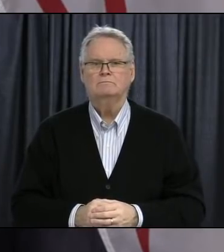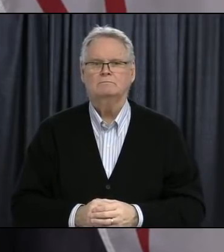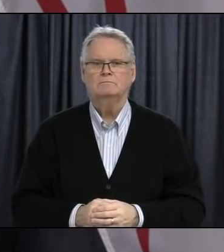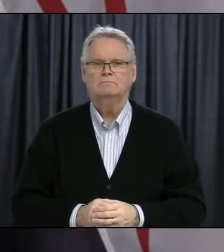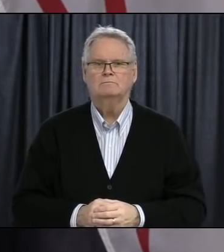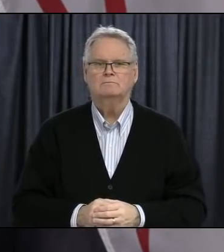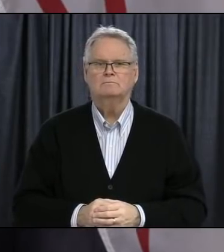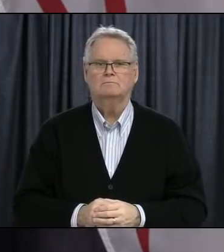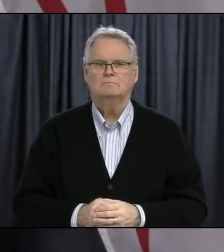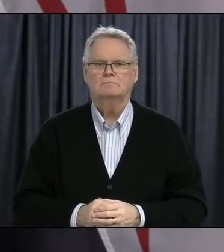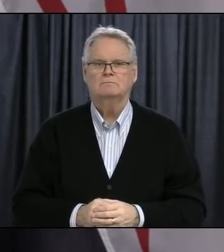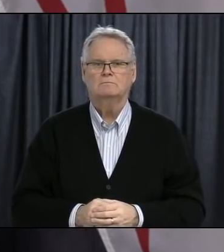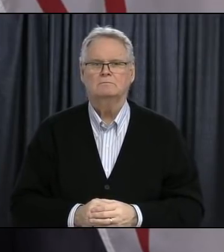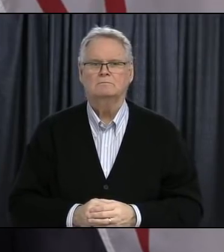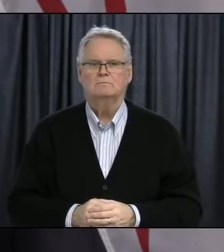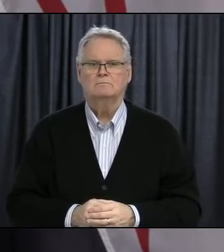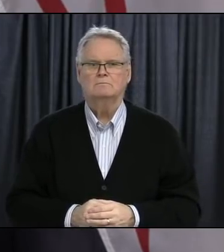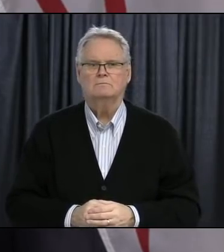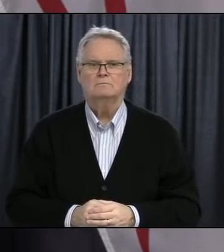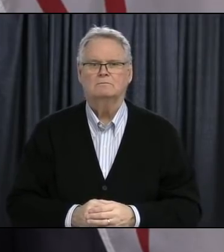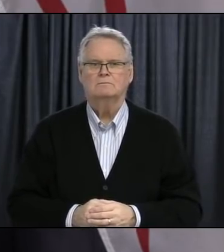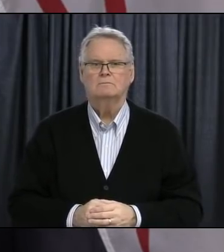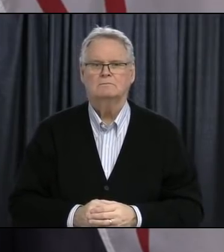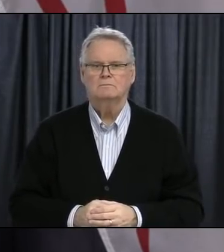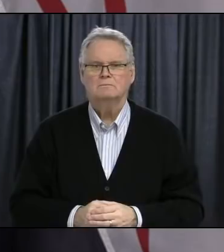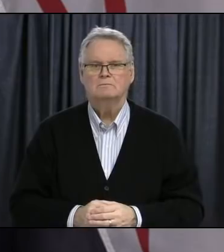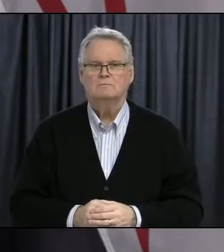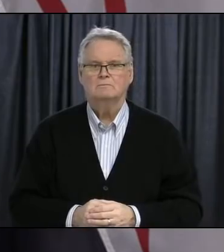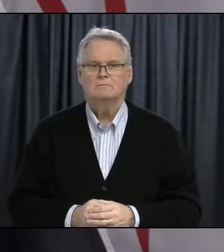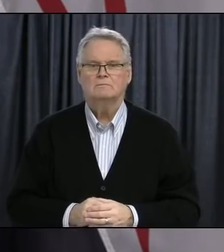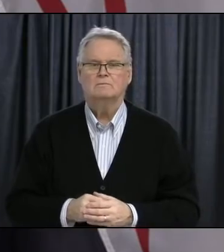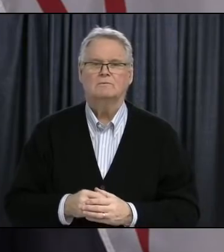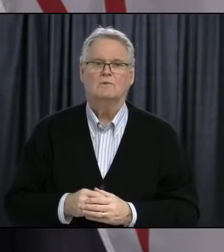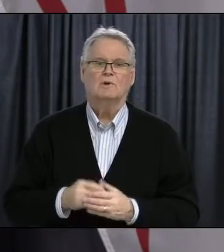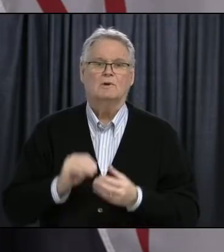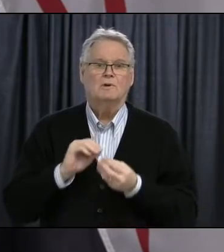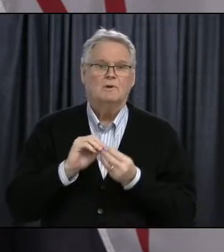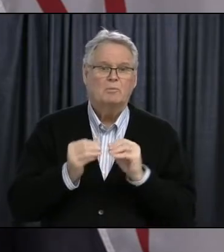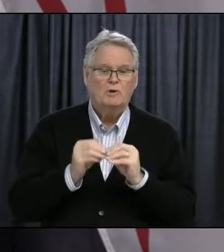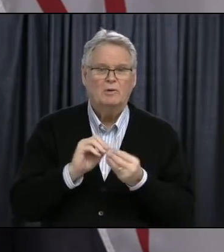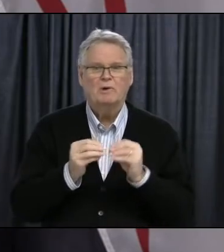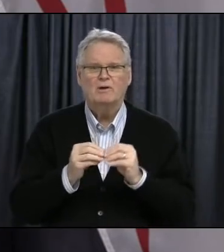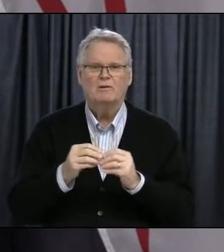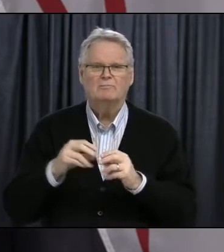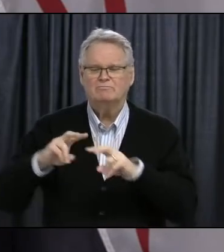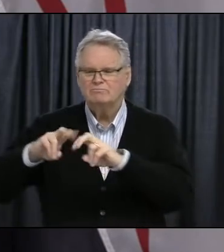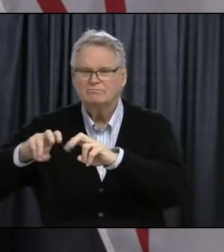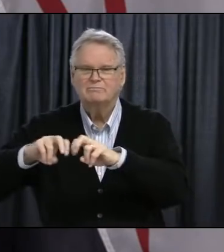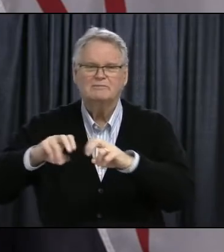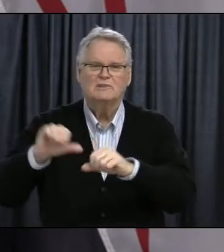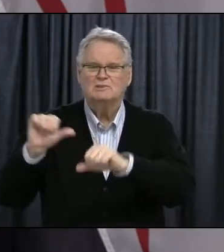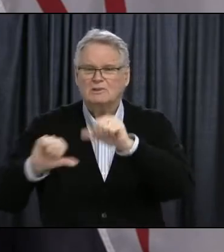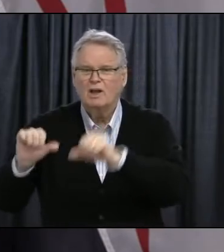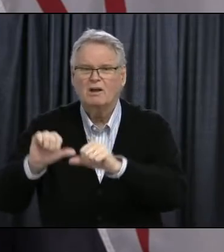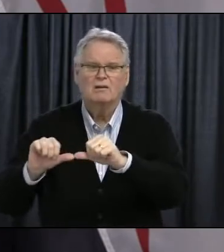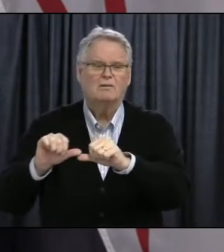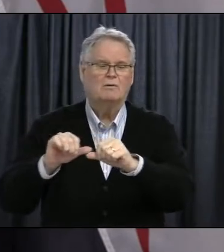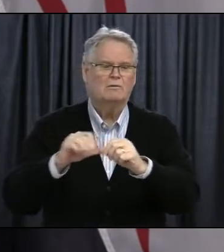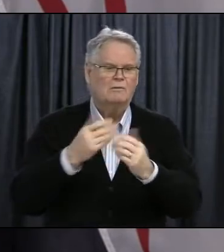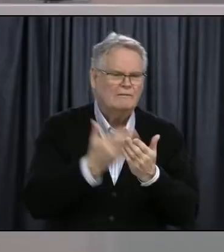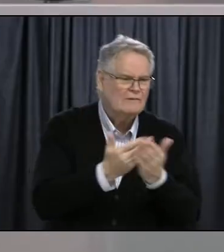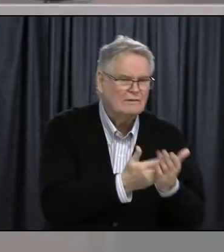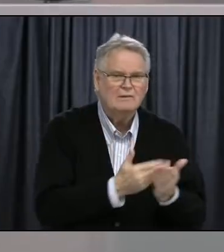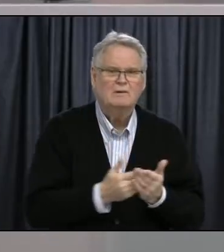given our epidemiology, worth having them on the list to reduce the overall risk to the population.